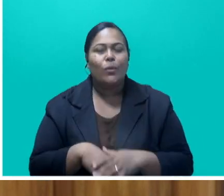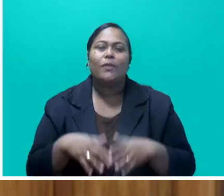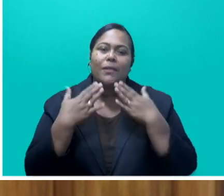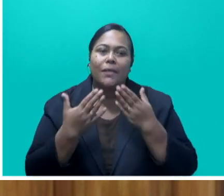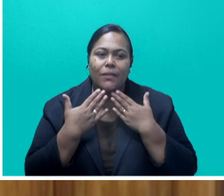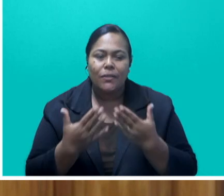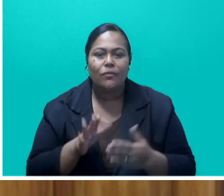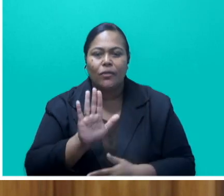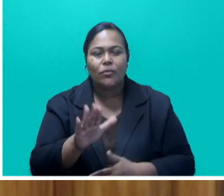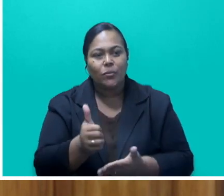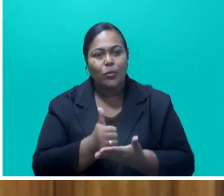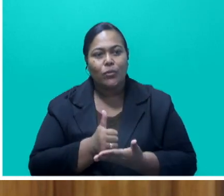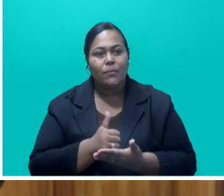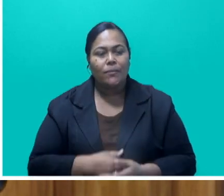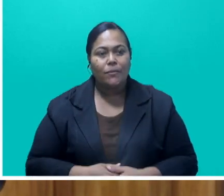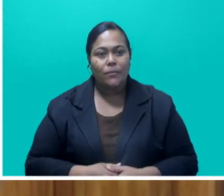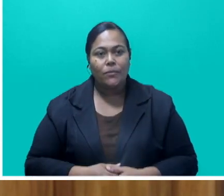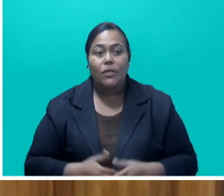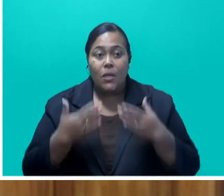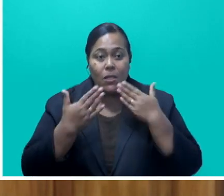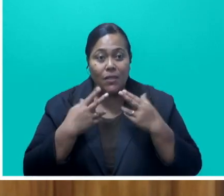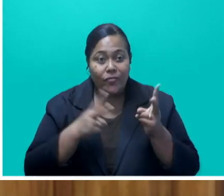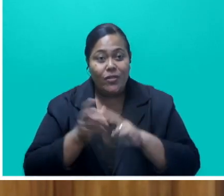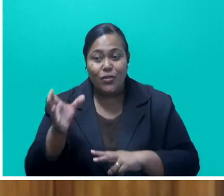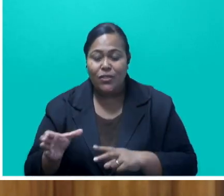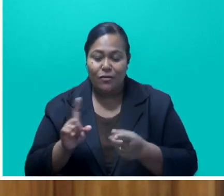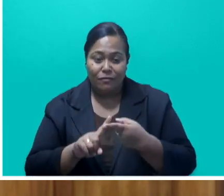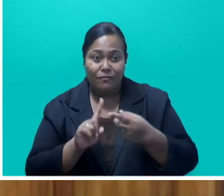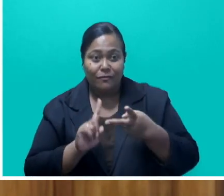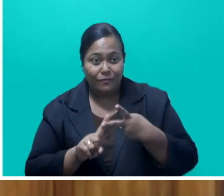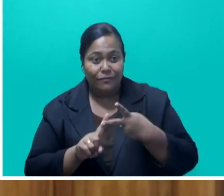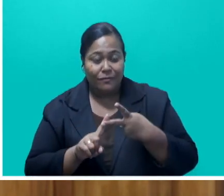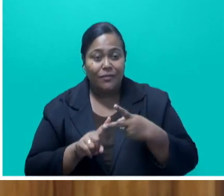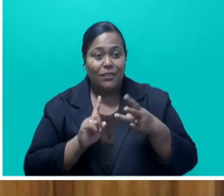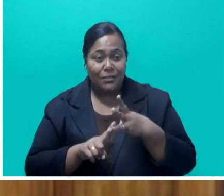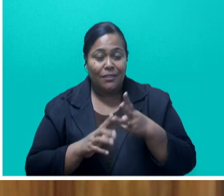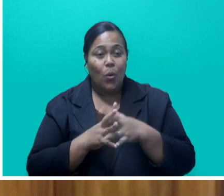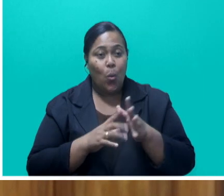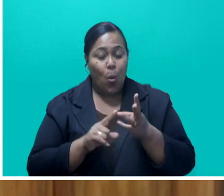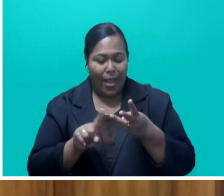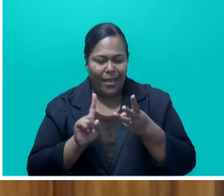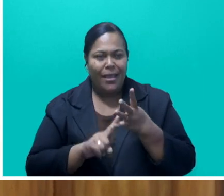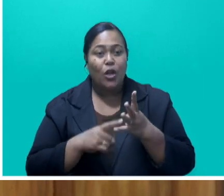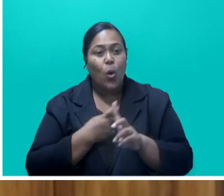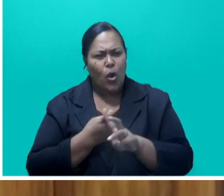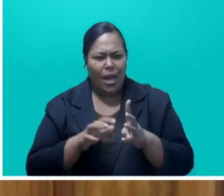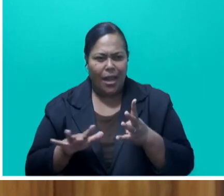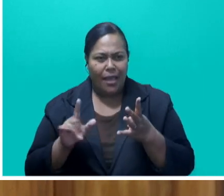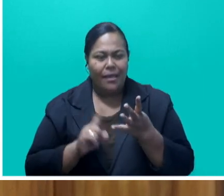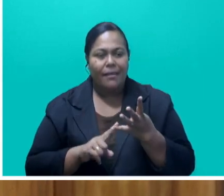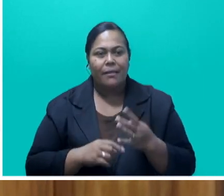support. I would like to thank the villagers of Koyo, Maraka, Mbali, Wai, and Korlelai. I